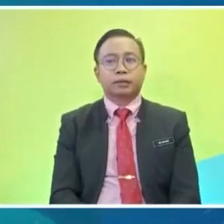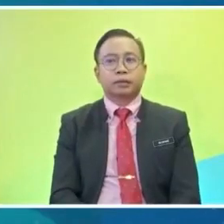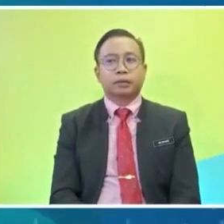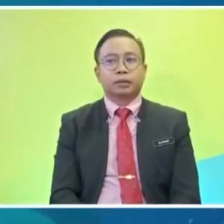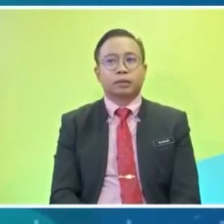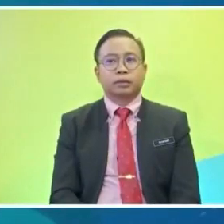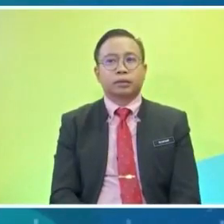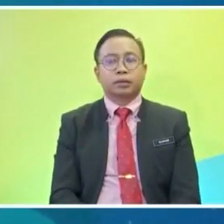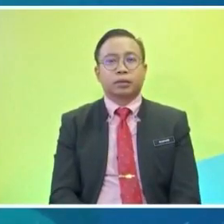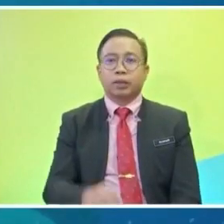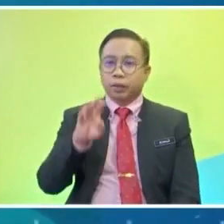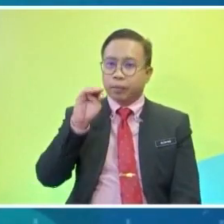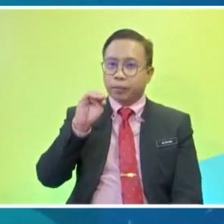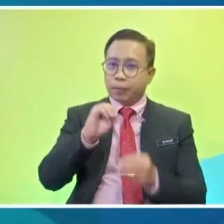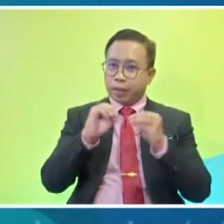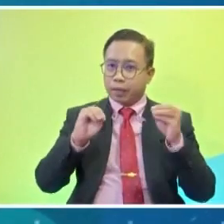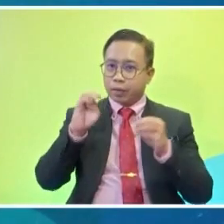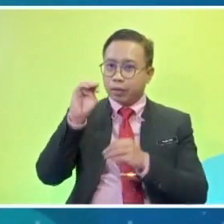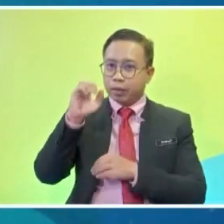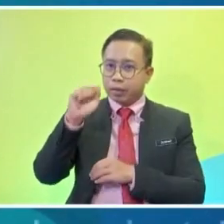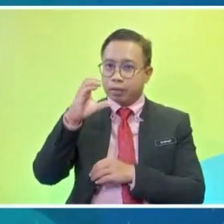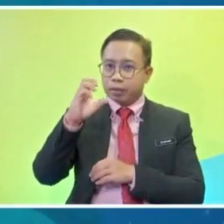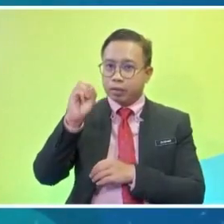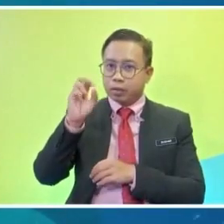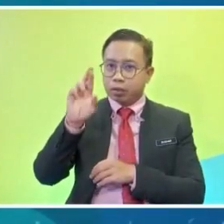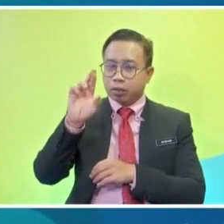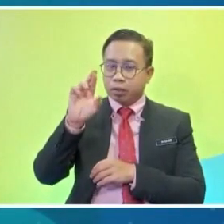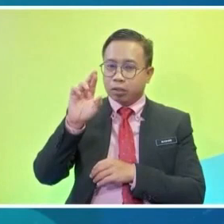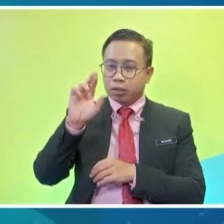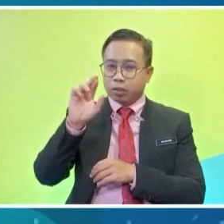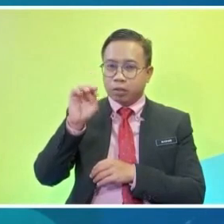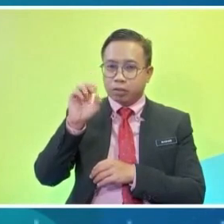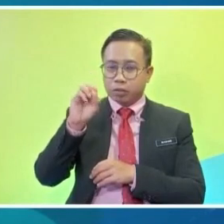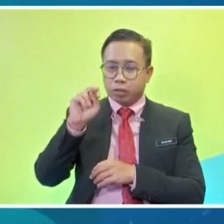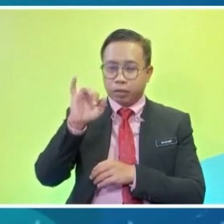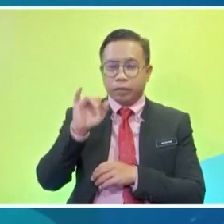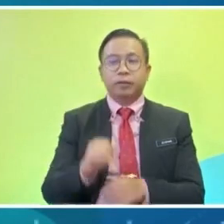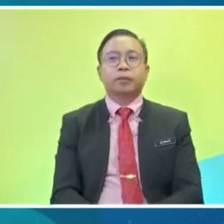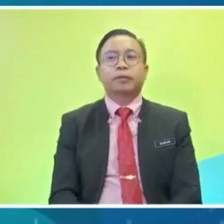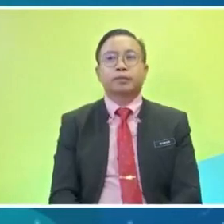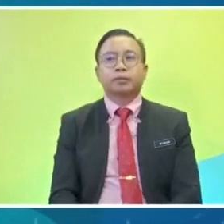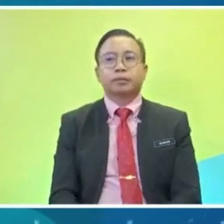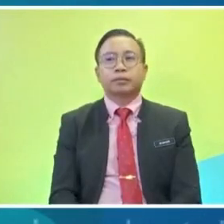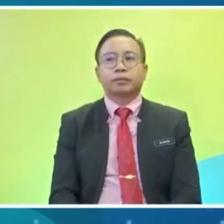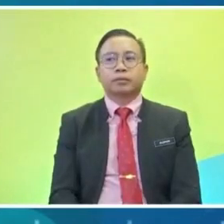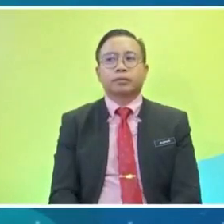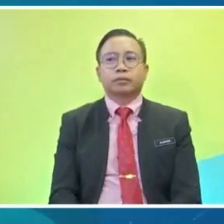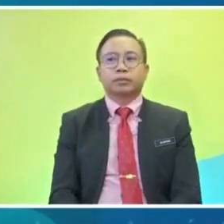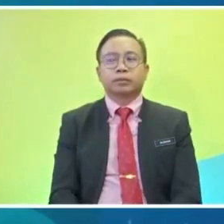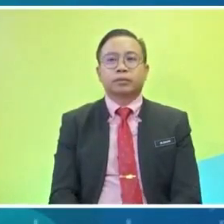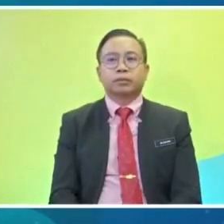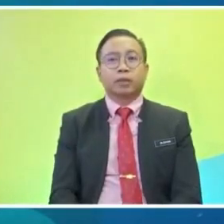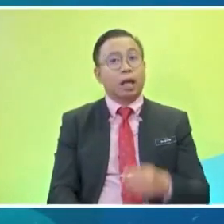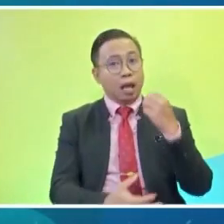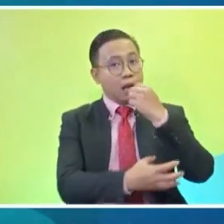Macaroni. Oh, macaroni. Yes. Macaroni. Yes. Very good, very good. I love macaroni and cheese. You love. Okay, so actually it's called elbow